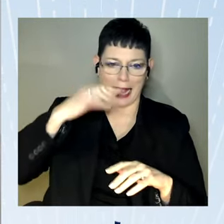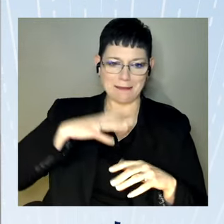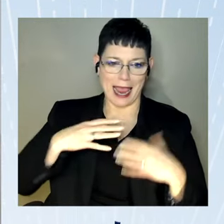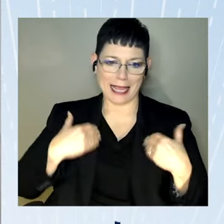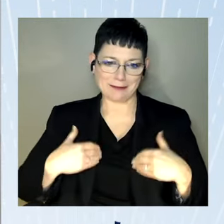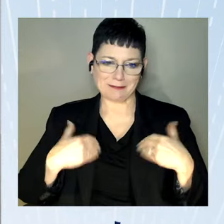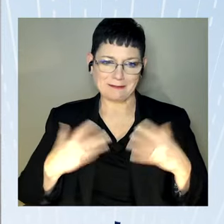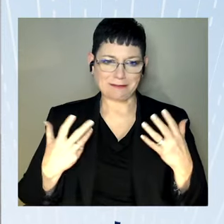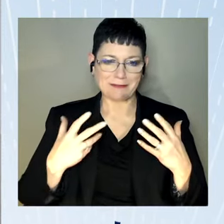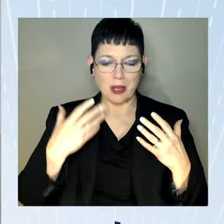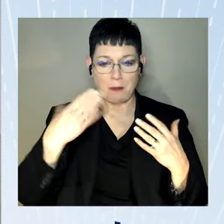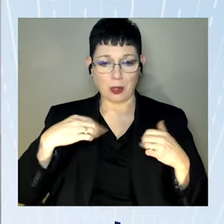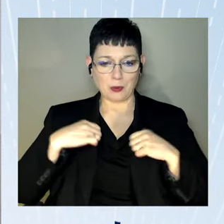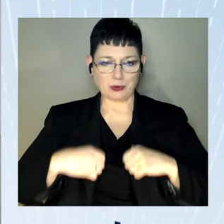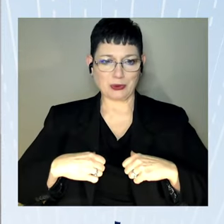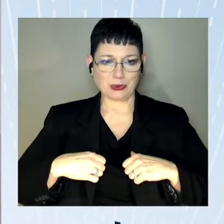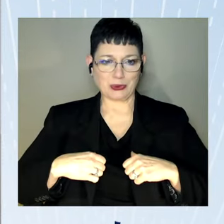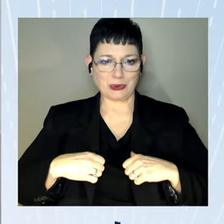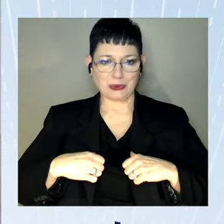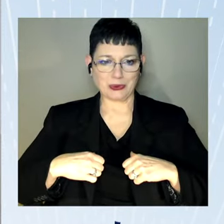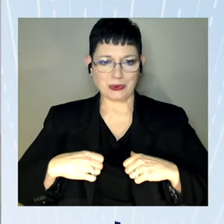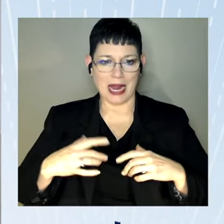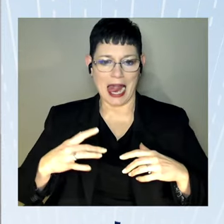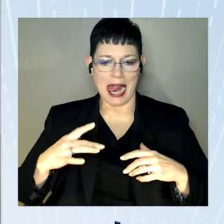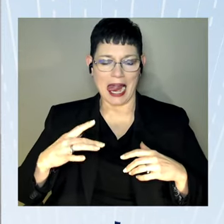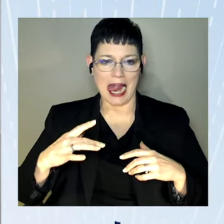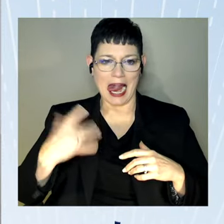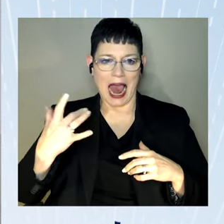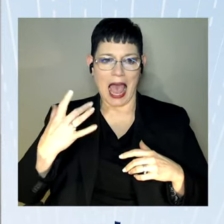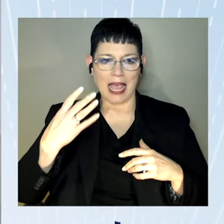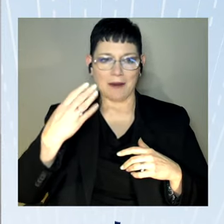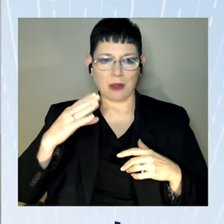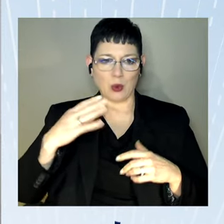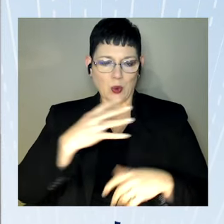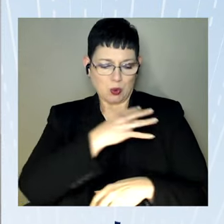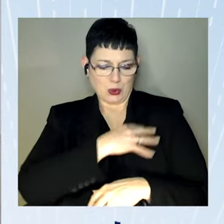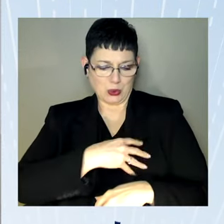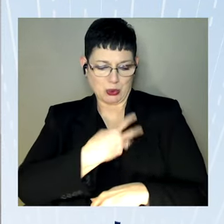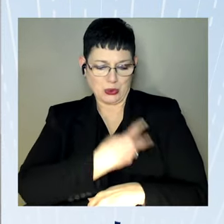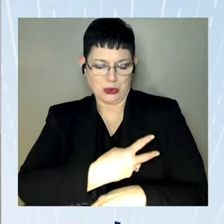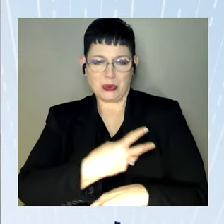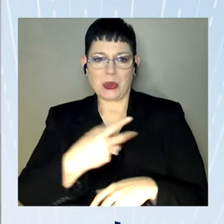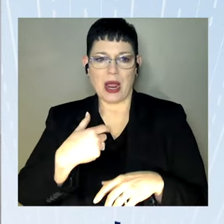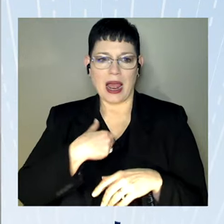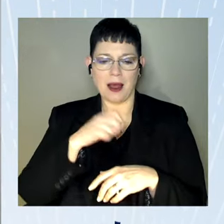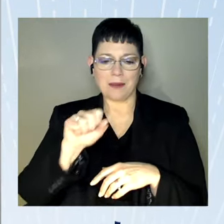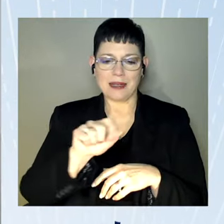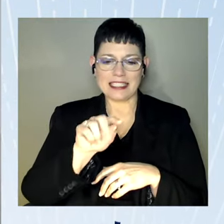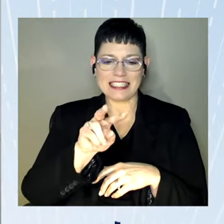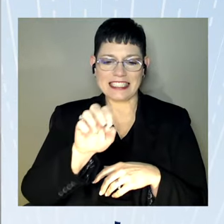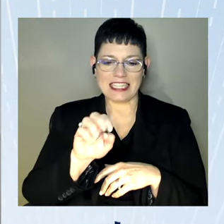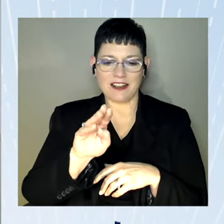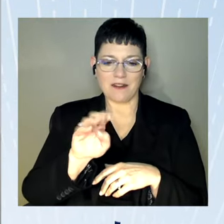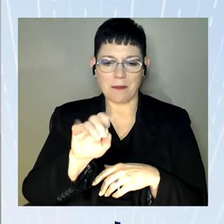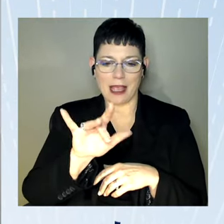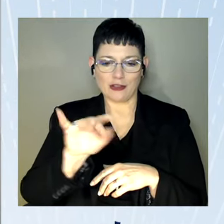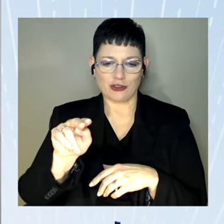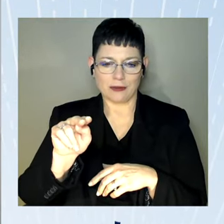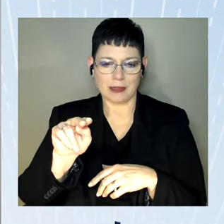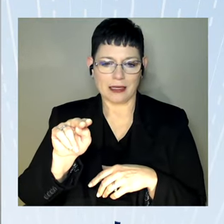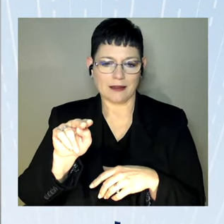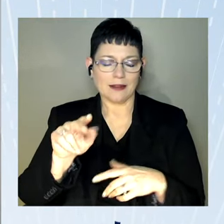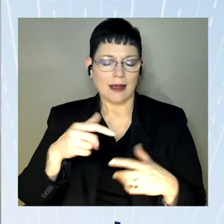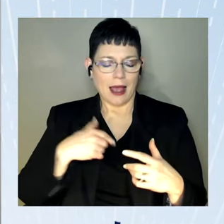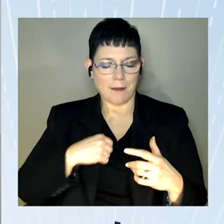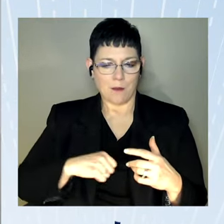in a blue suit, light blue window panes. I'm Steve Benjamin. I have the pleasure and privilege for the last year of serving as one of the